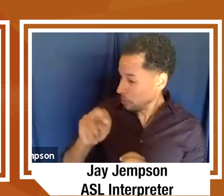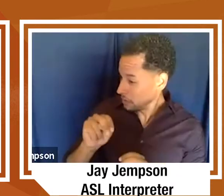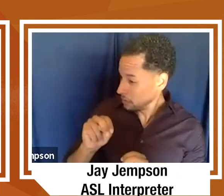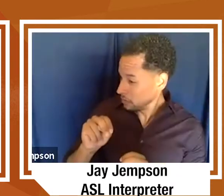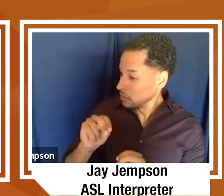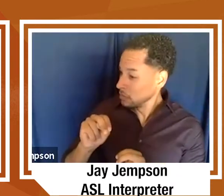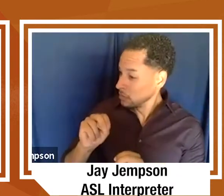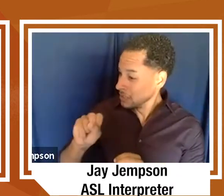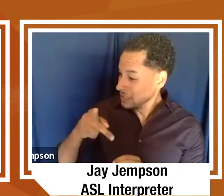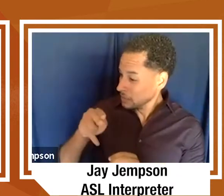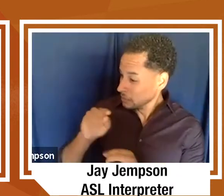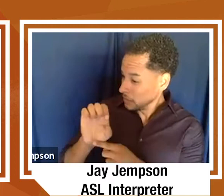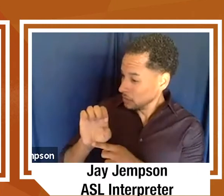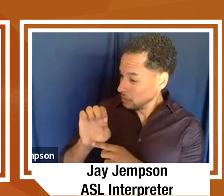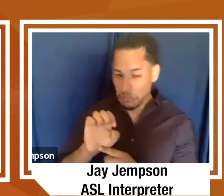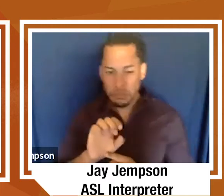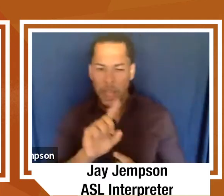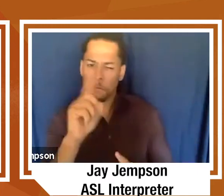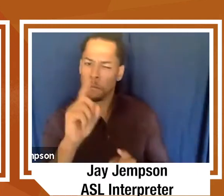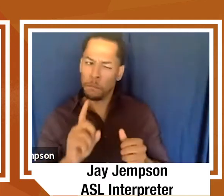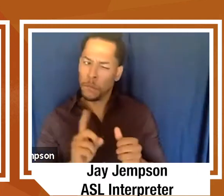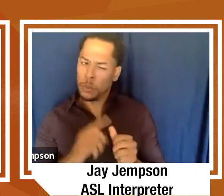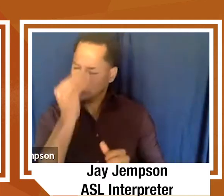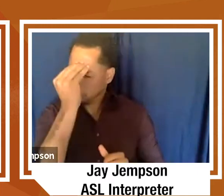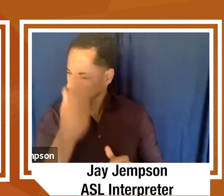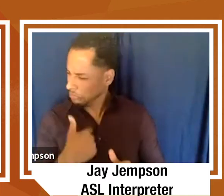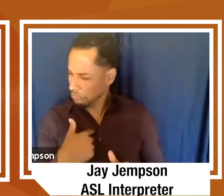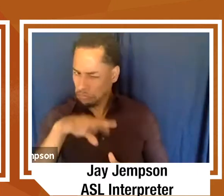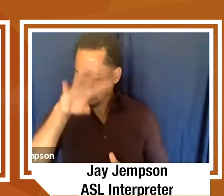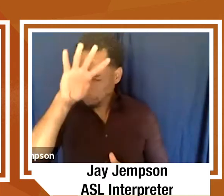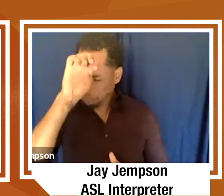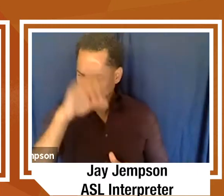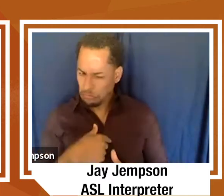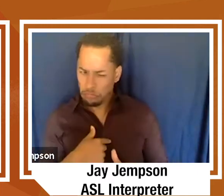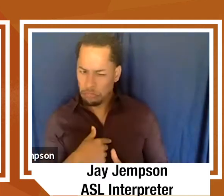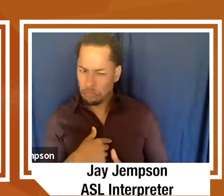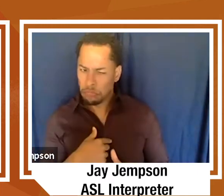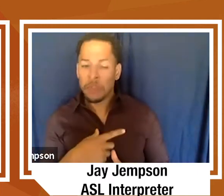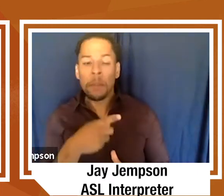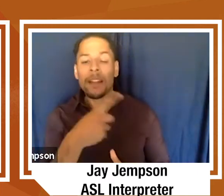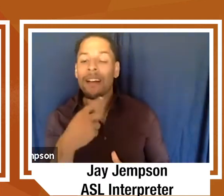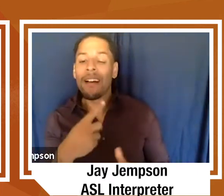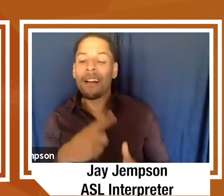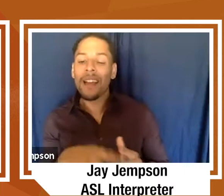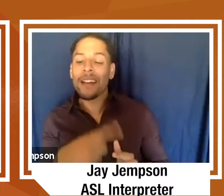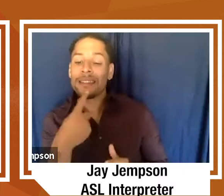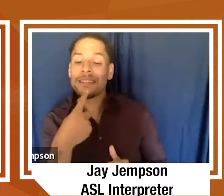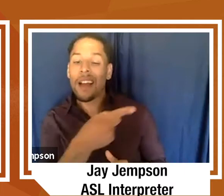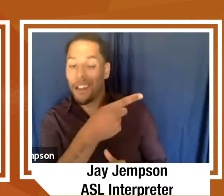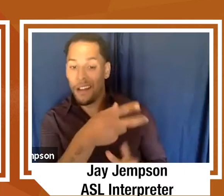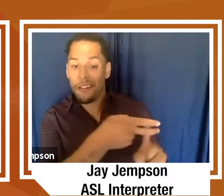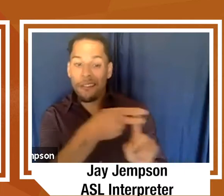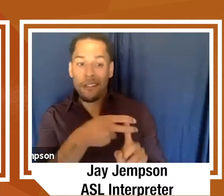open space. And at first I didn't really quite understand the whole concept of it. And then he said he was bringing in